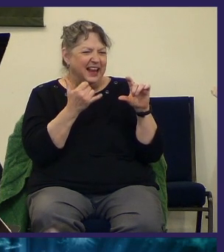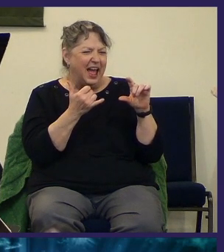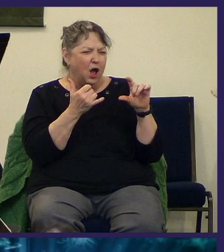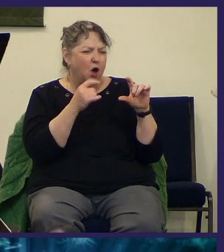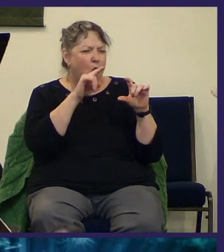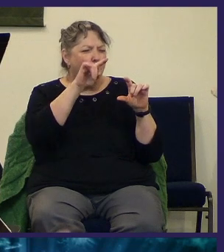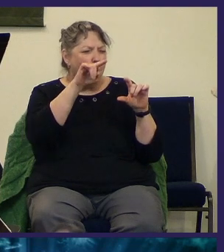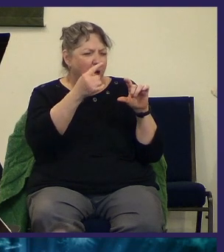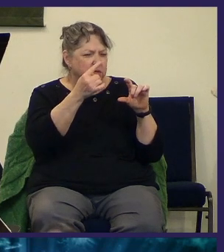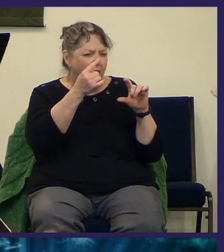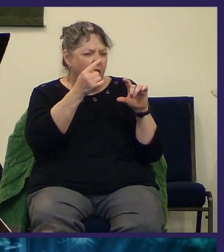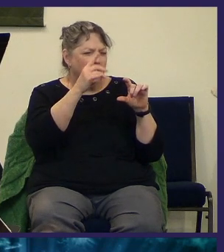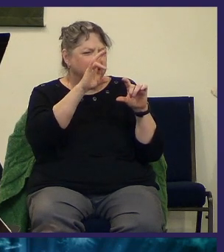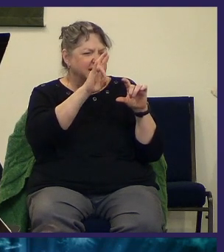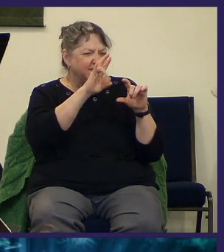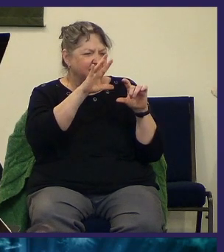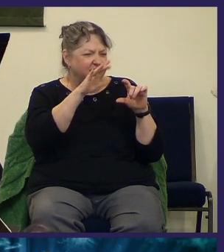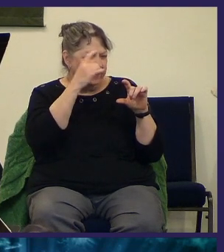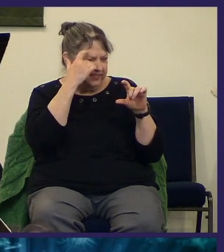now